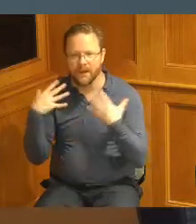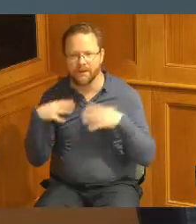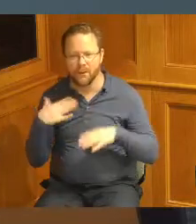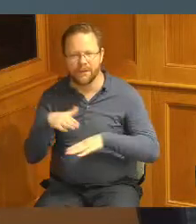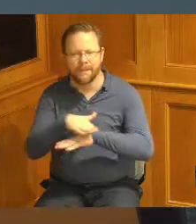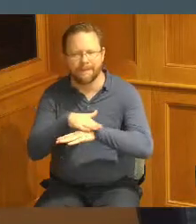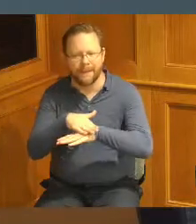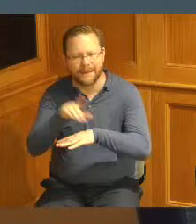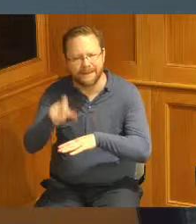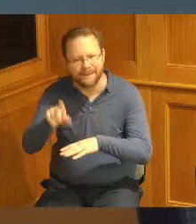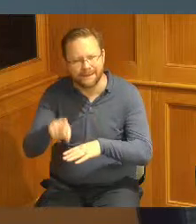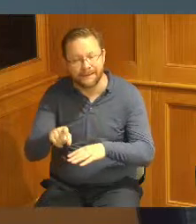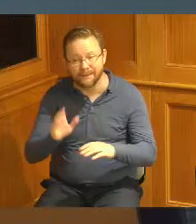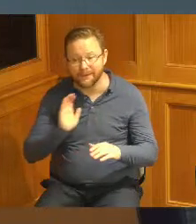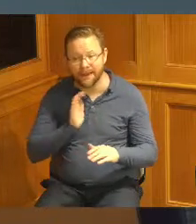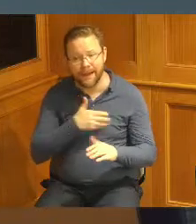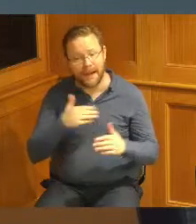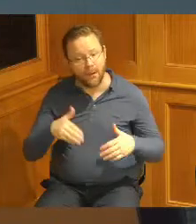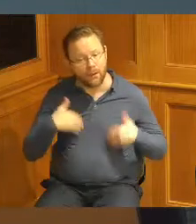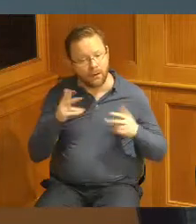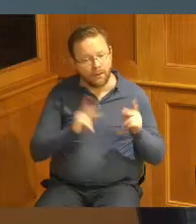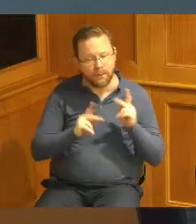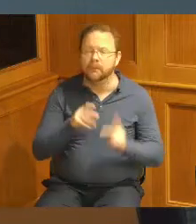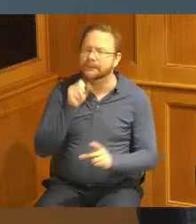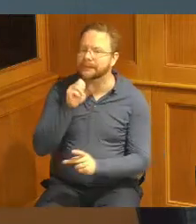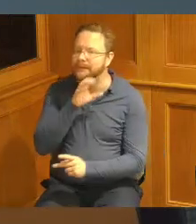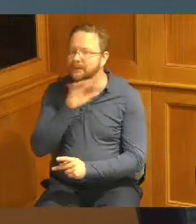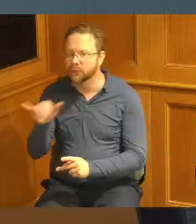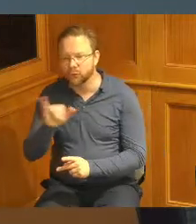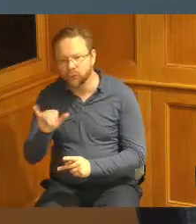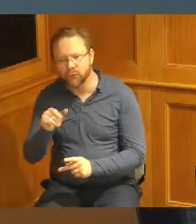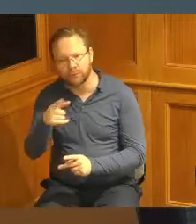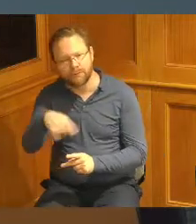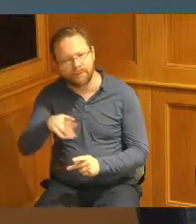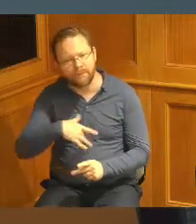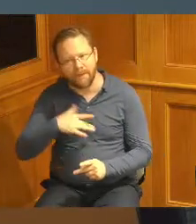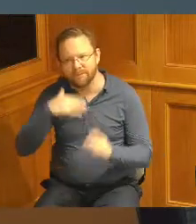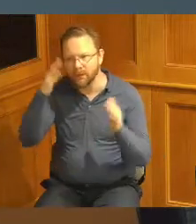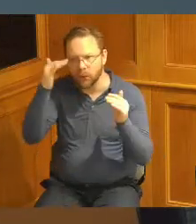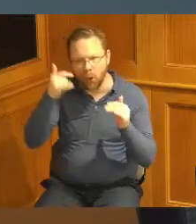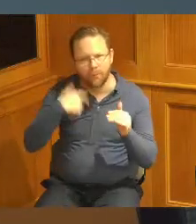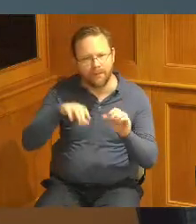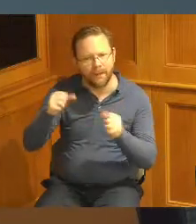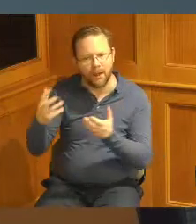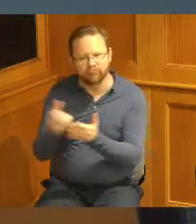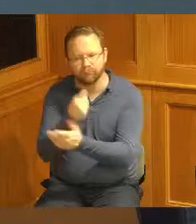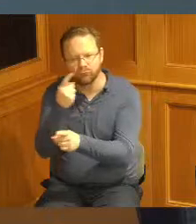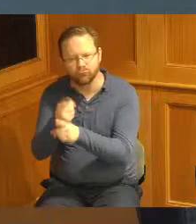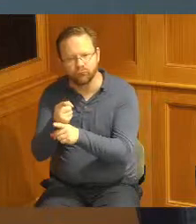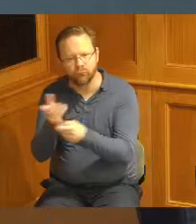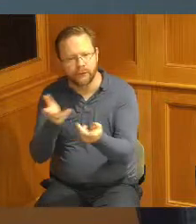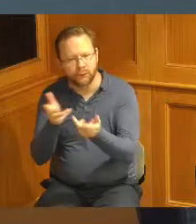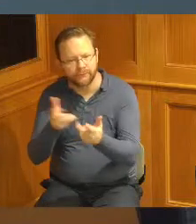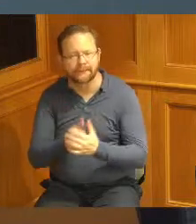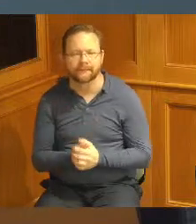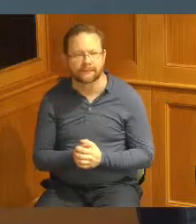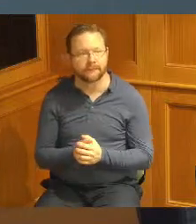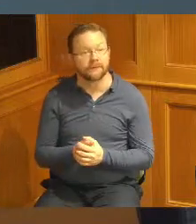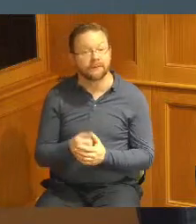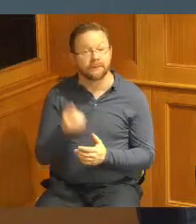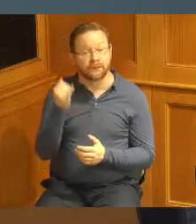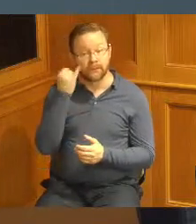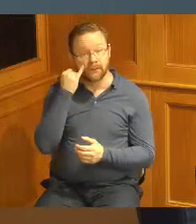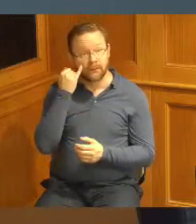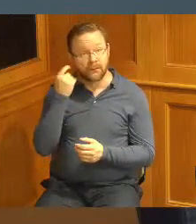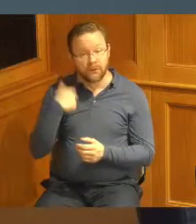give our young people and seniors hope and the services that they need. So as I said earlier, if we have to tap